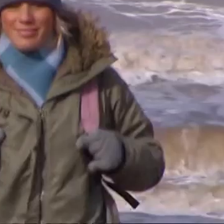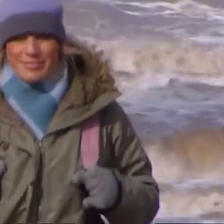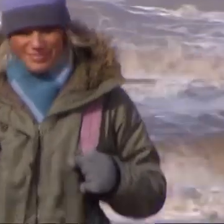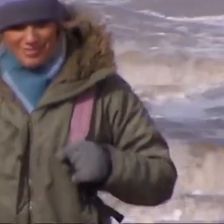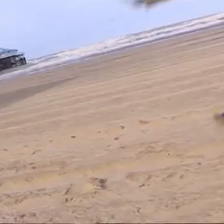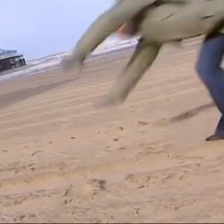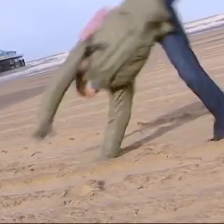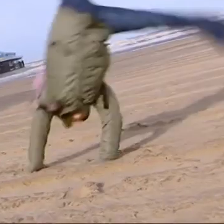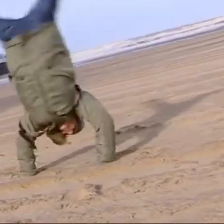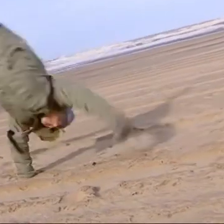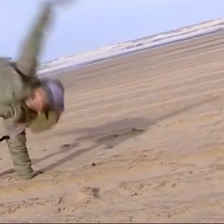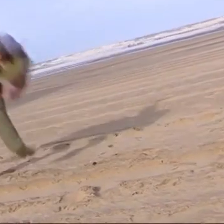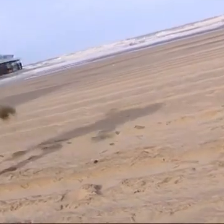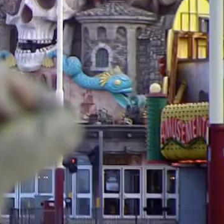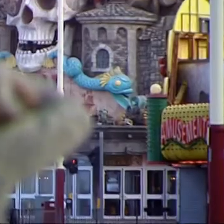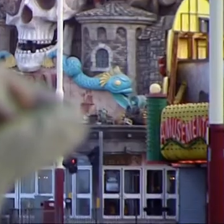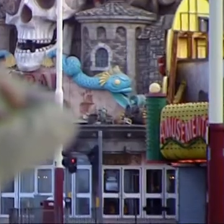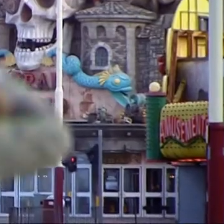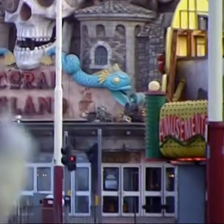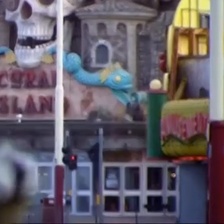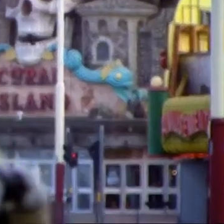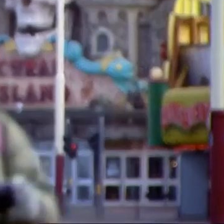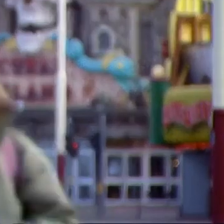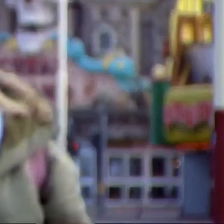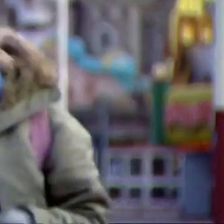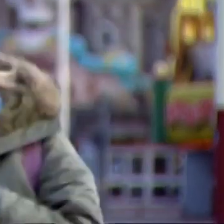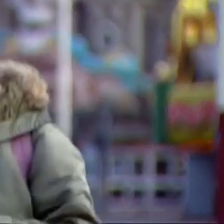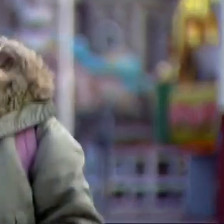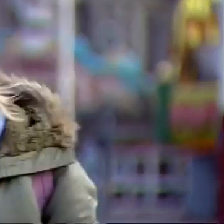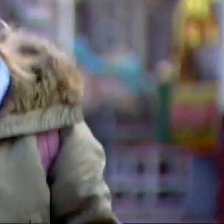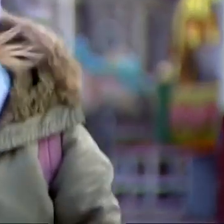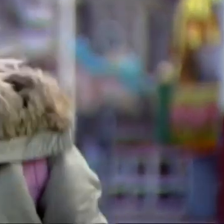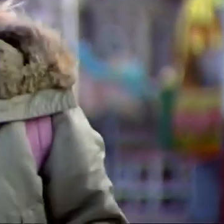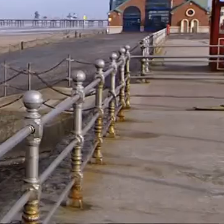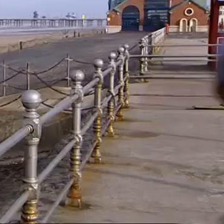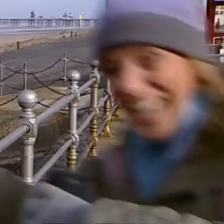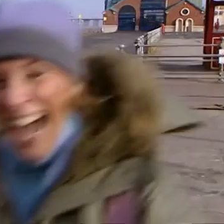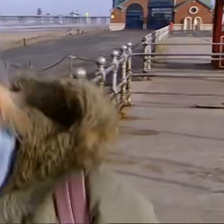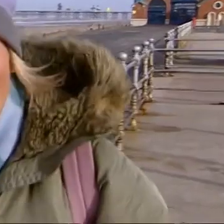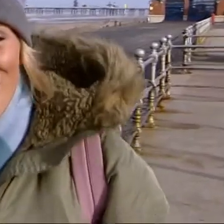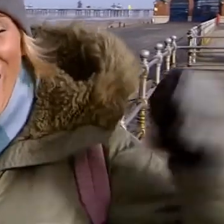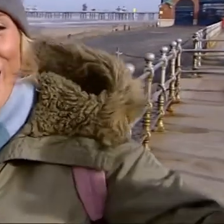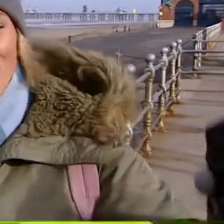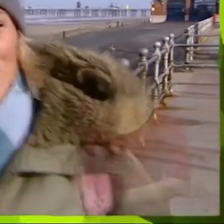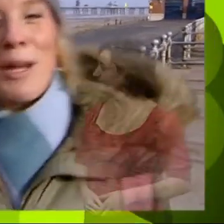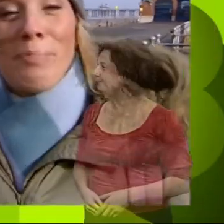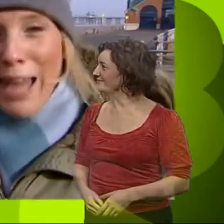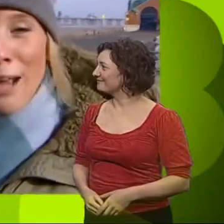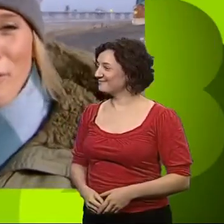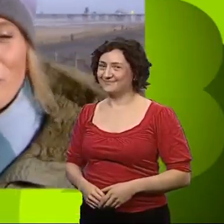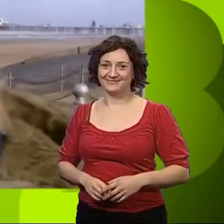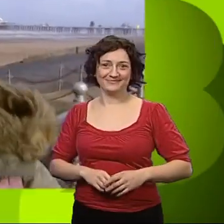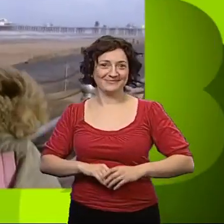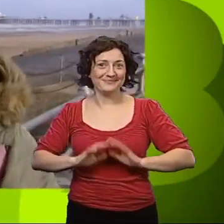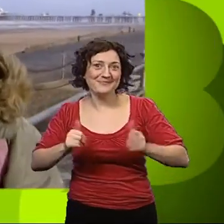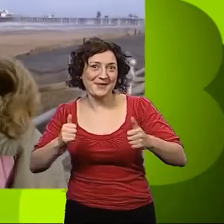And nothing is impossible in my all-powerful mind. Hello! I've come to